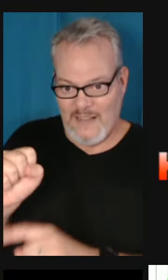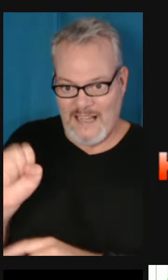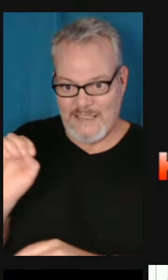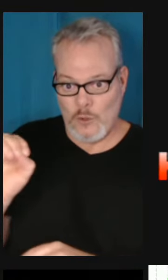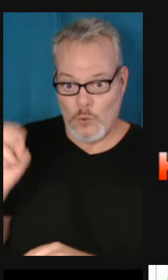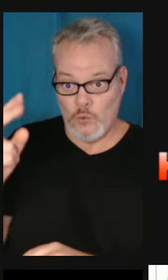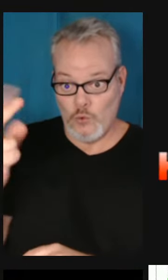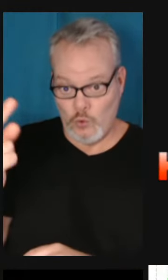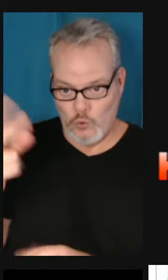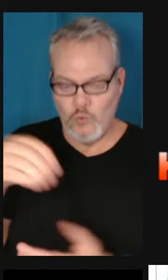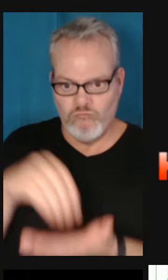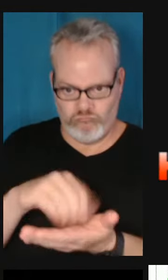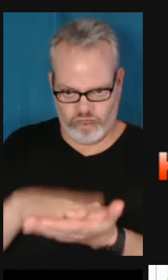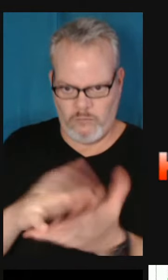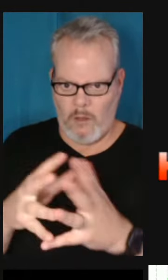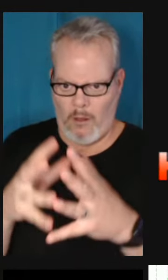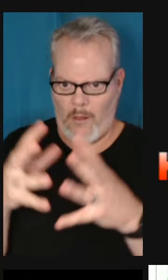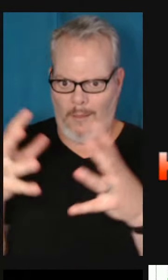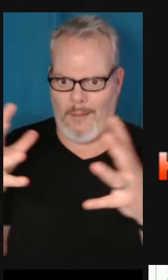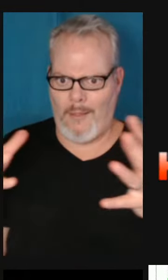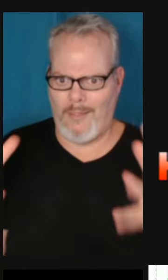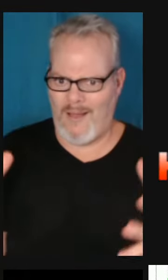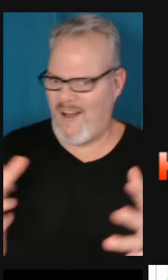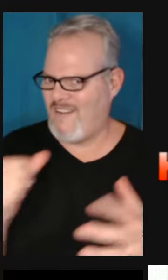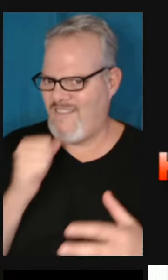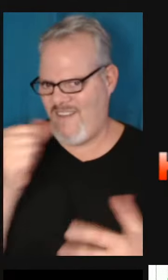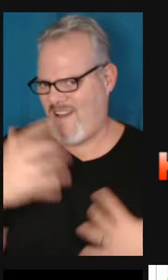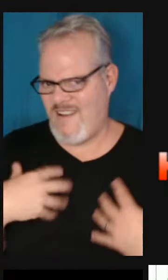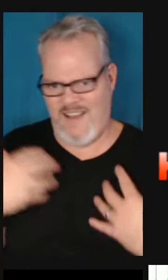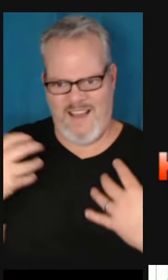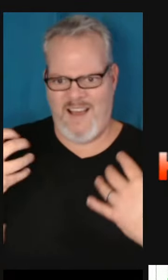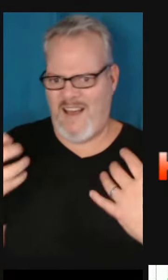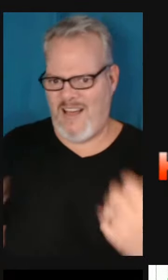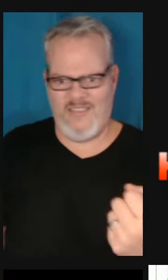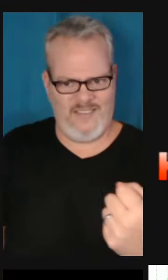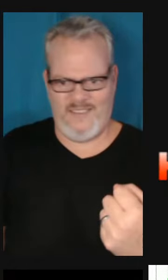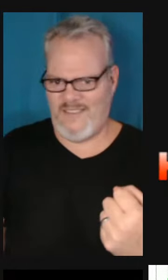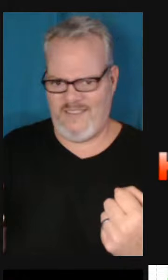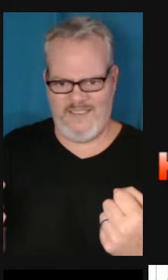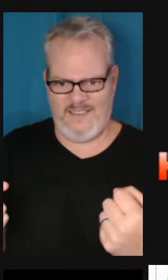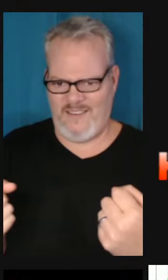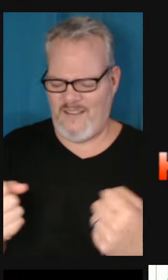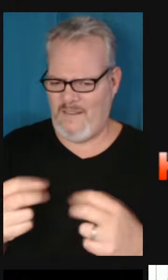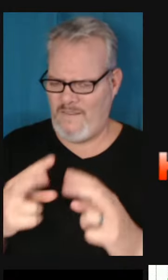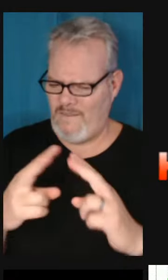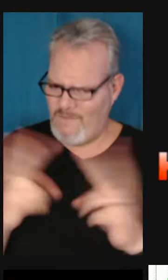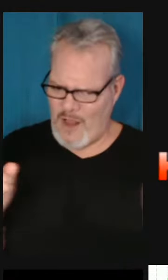of periods of time that are unhealthy or even very unhealthy